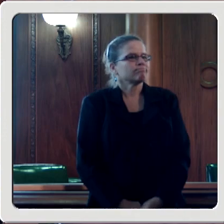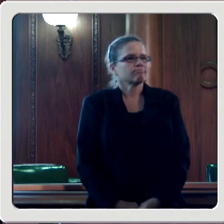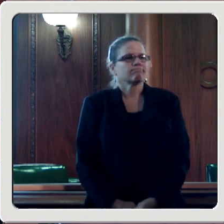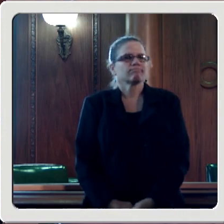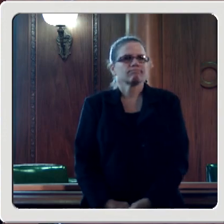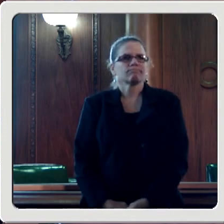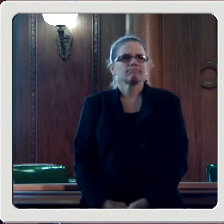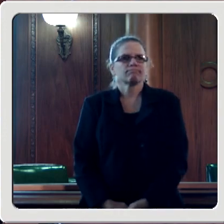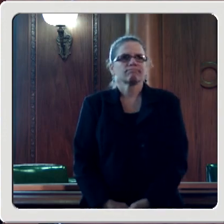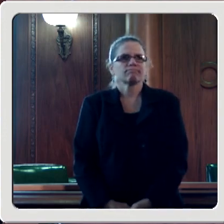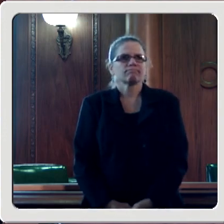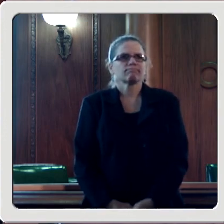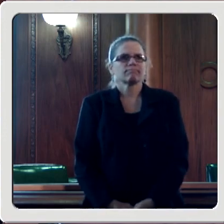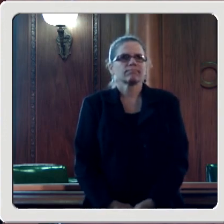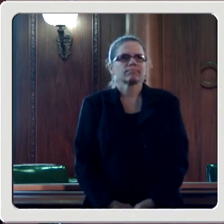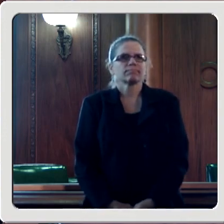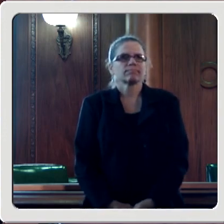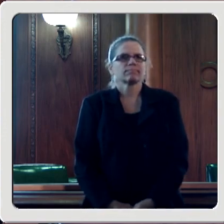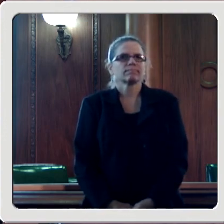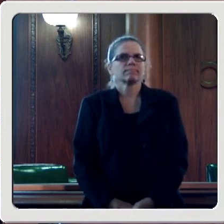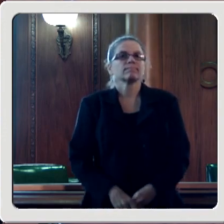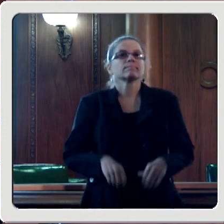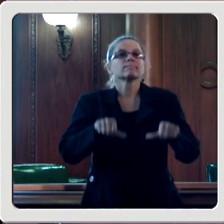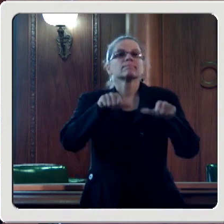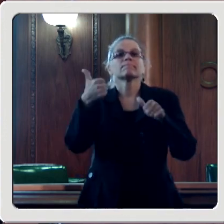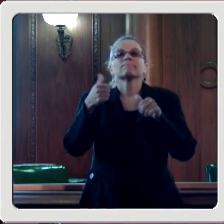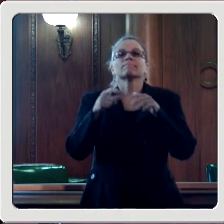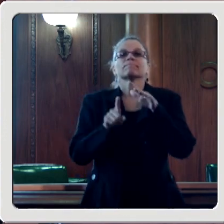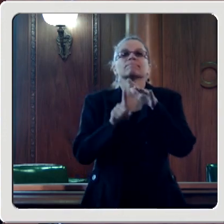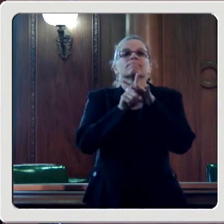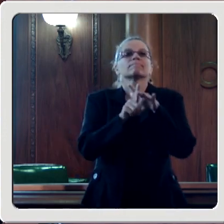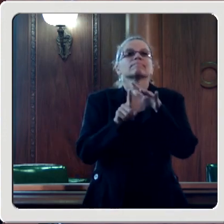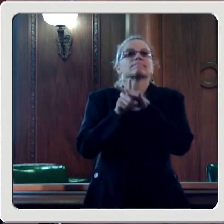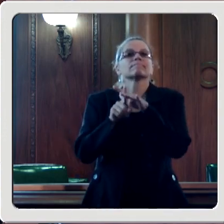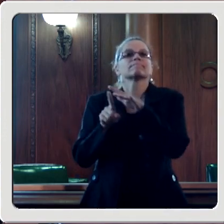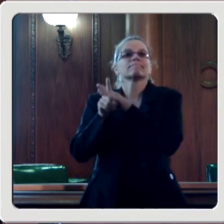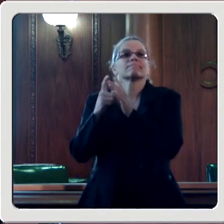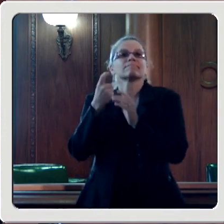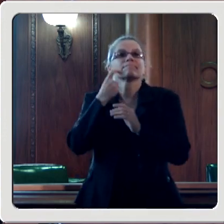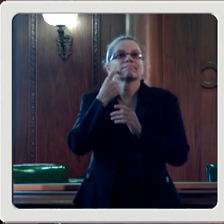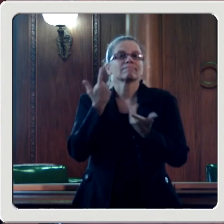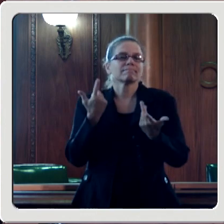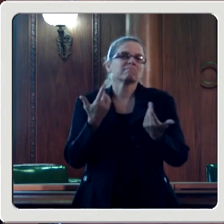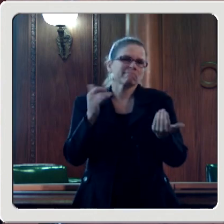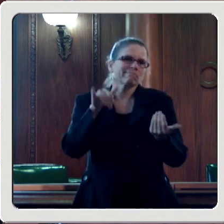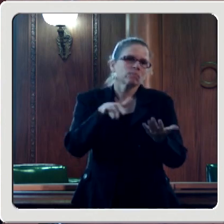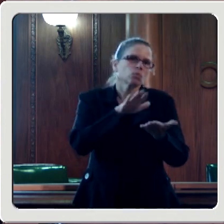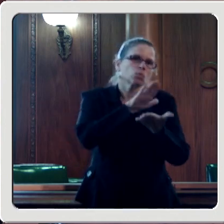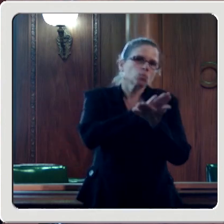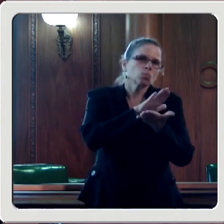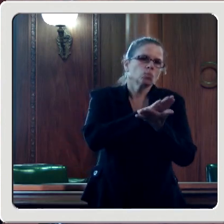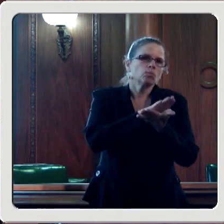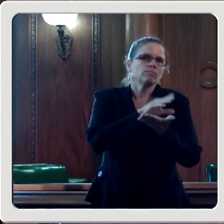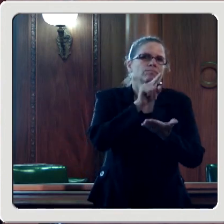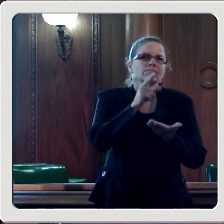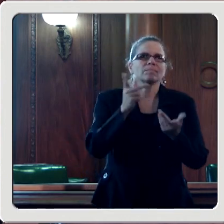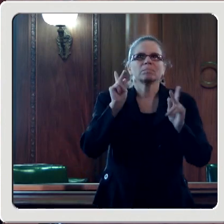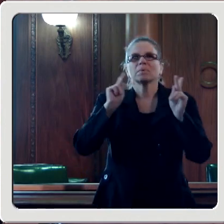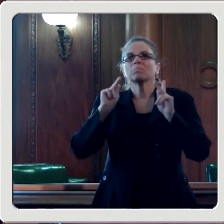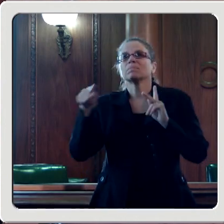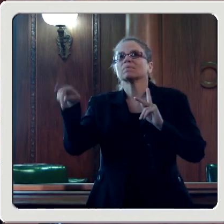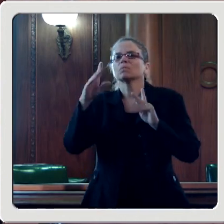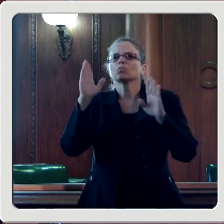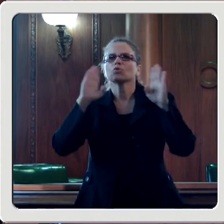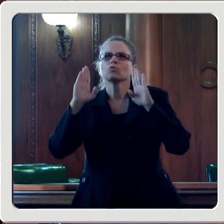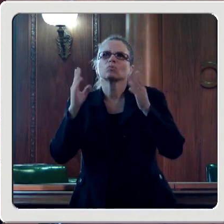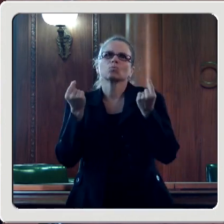Another hot topic right now in a timely fashion is our schools. And Superintendent Warwick and his team have worked very,